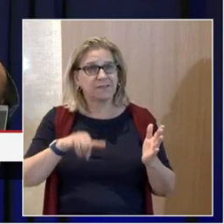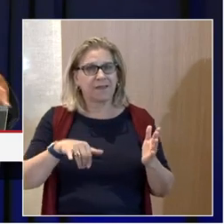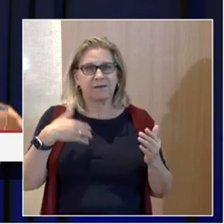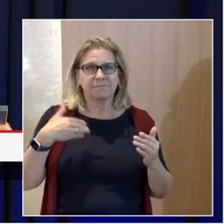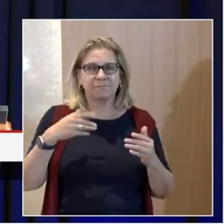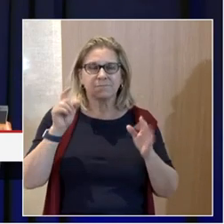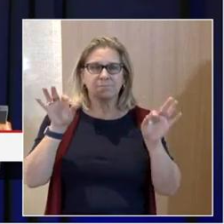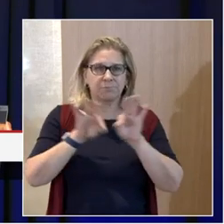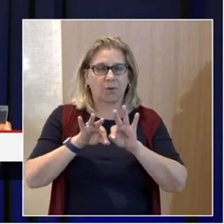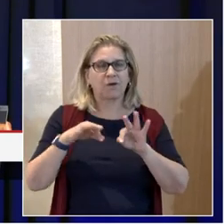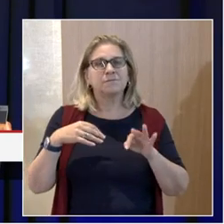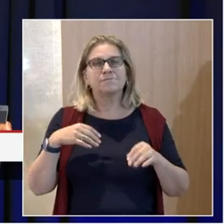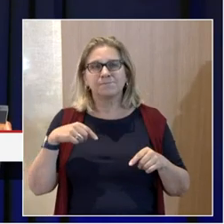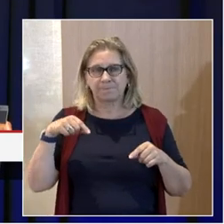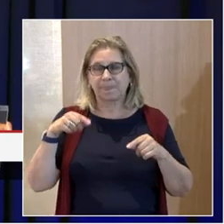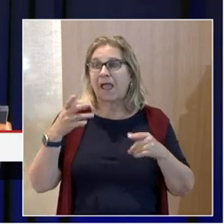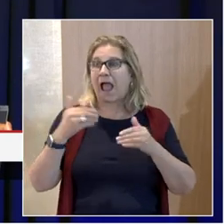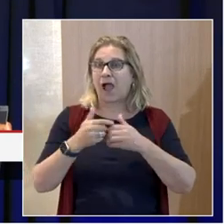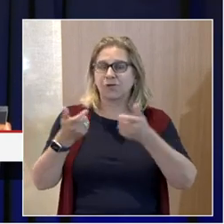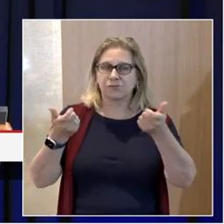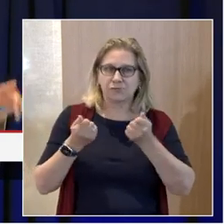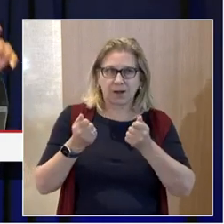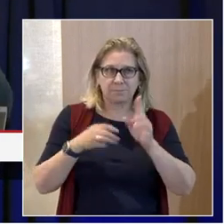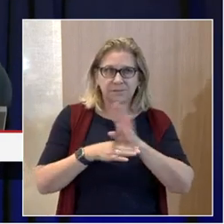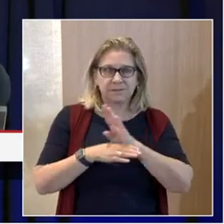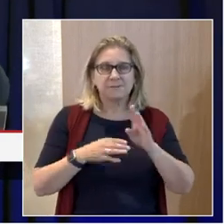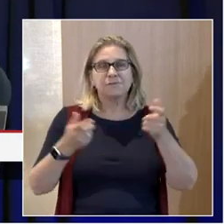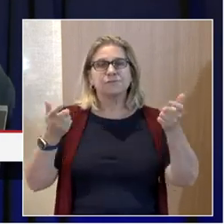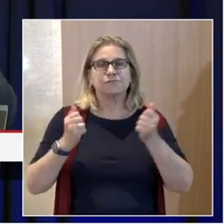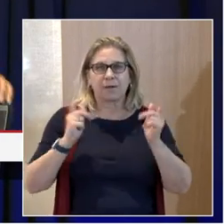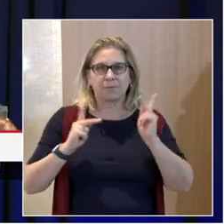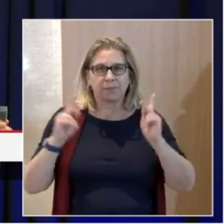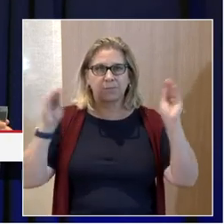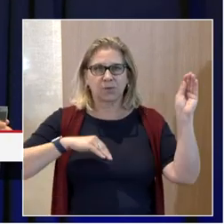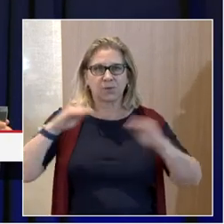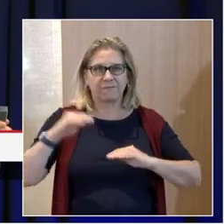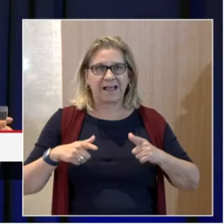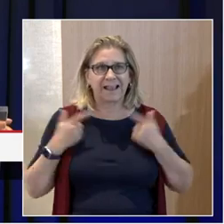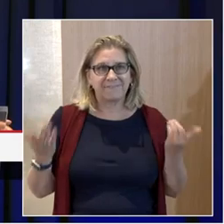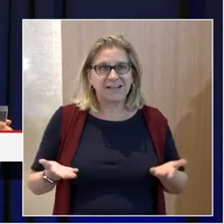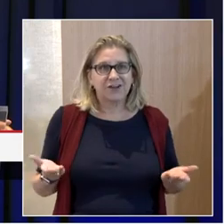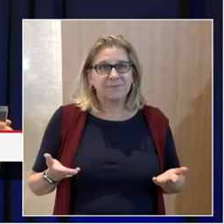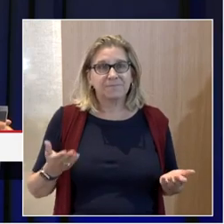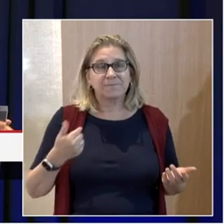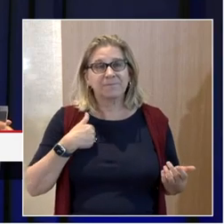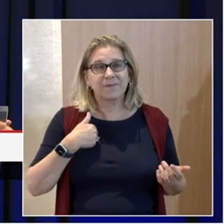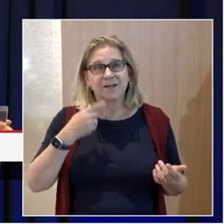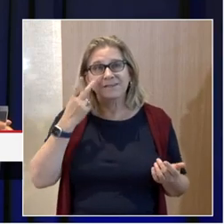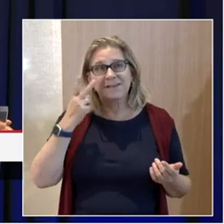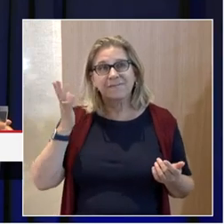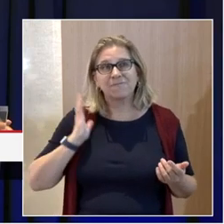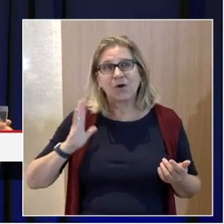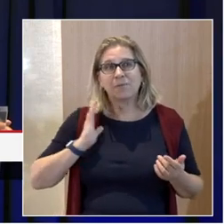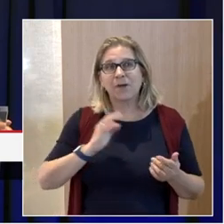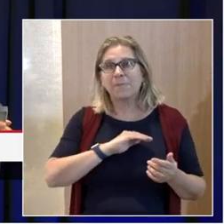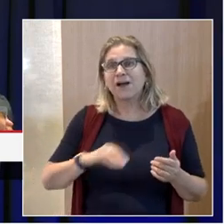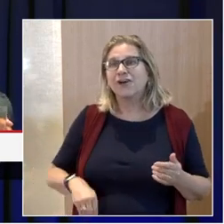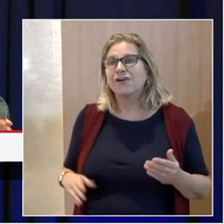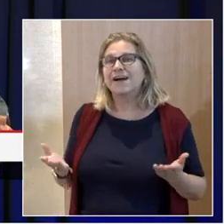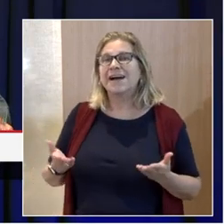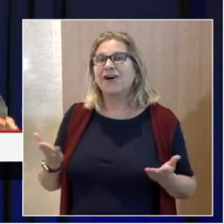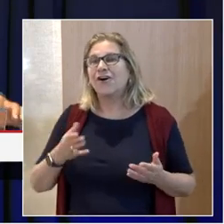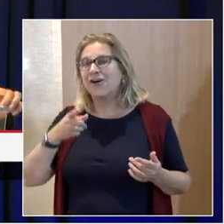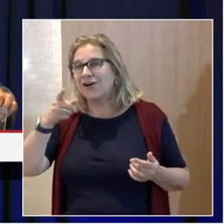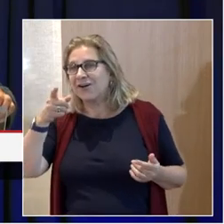to start in Washington, D.C. I see the former mayor, his head just poked up. I want to acknowledge him, Mayor